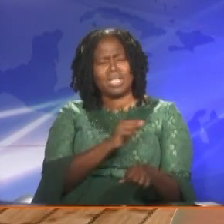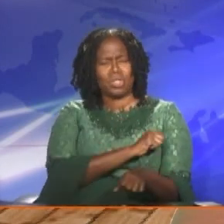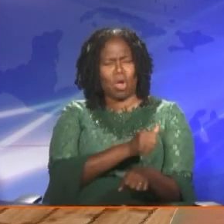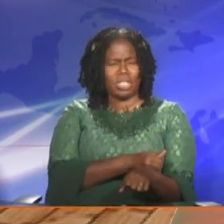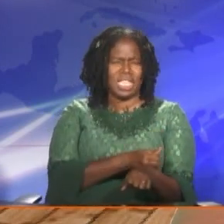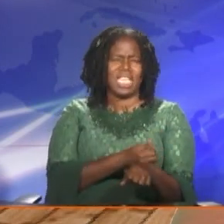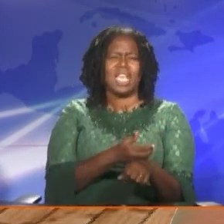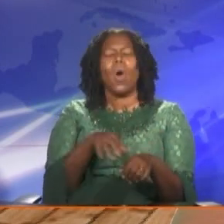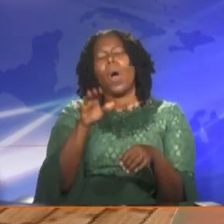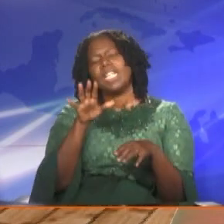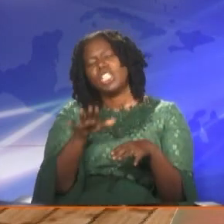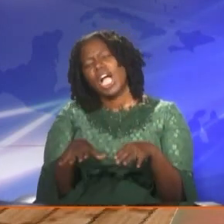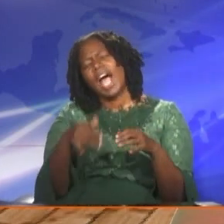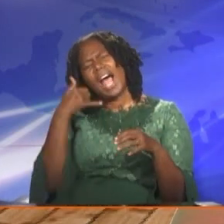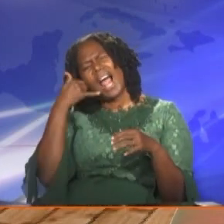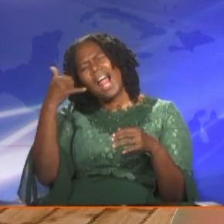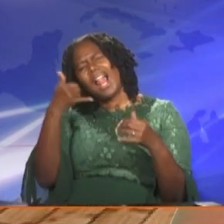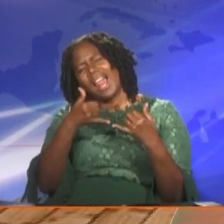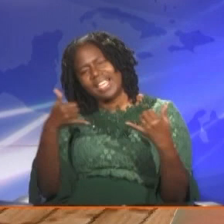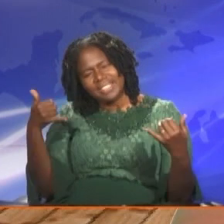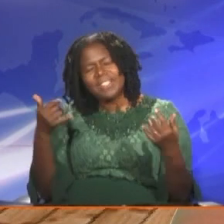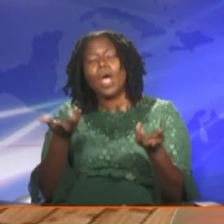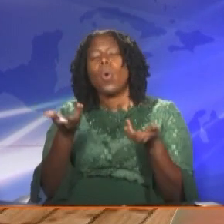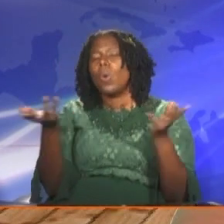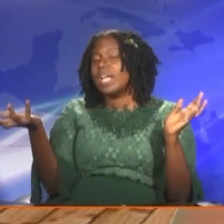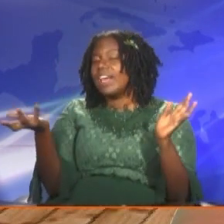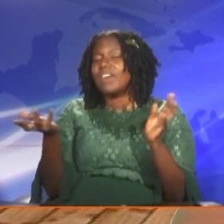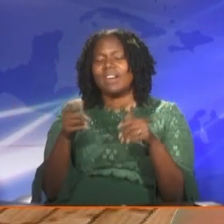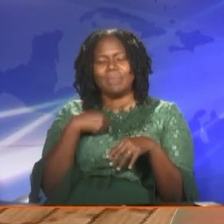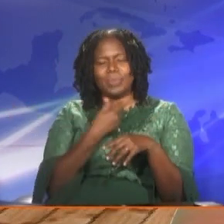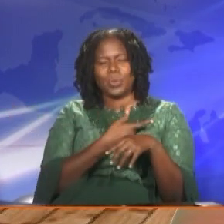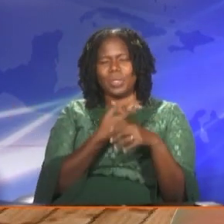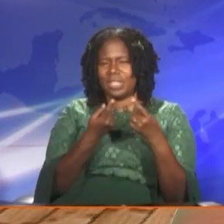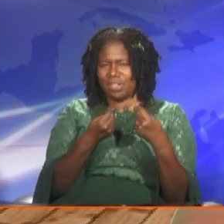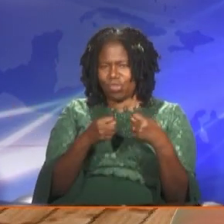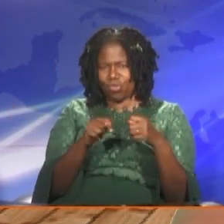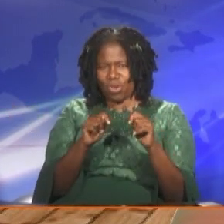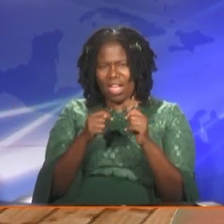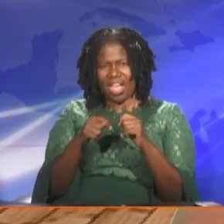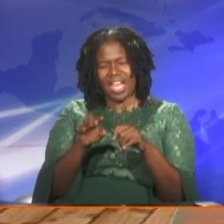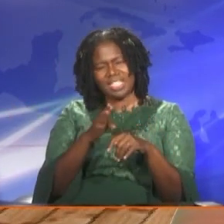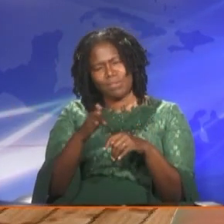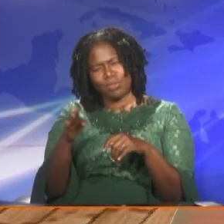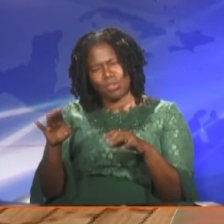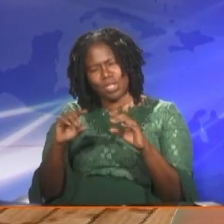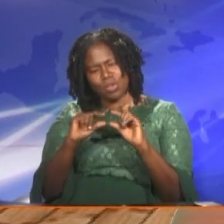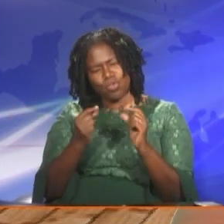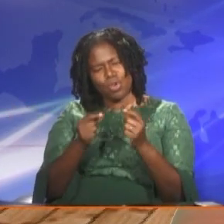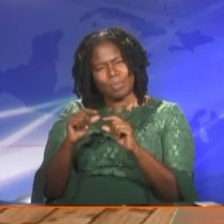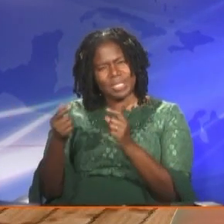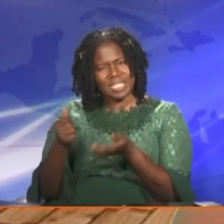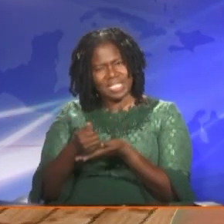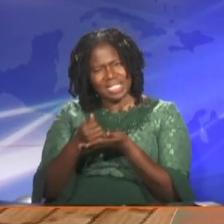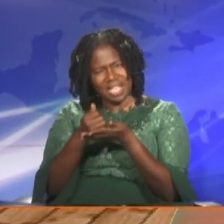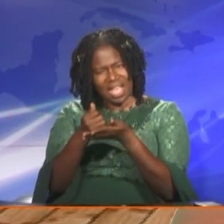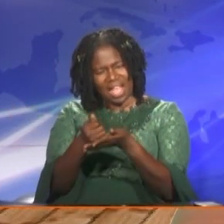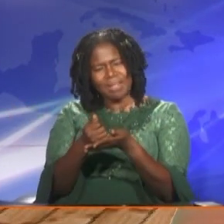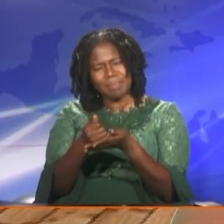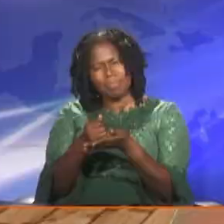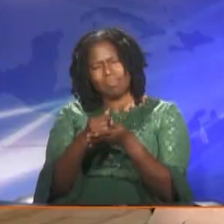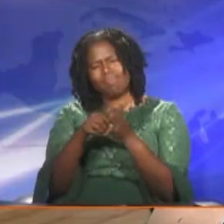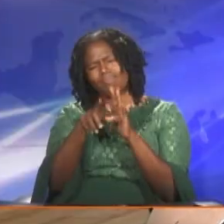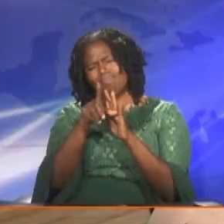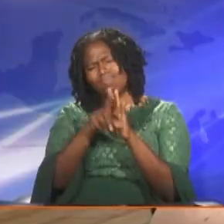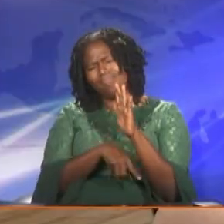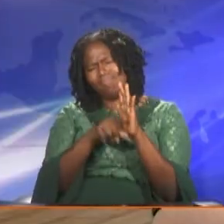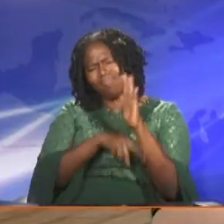But yes, the ministry is engaged in, actively seeking to reduce poverty in families. And how can